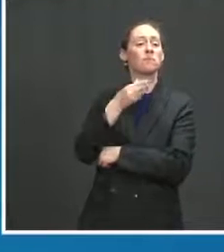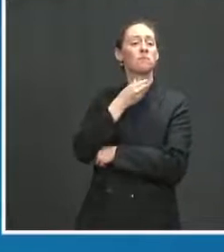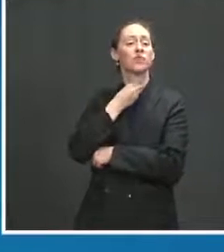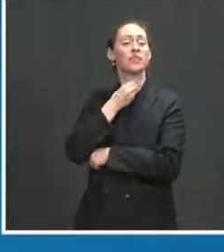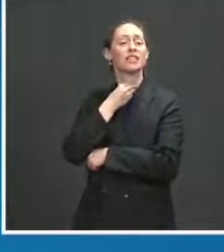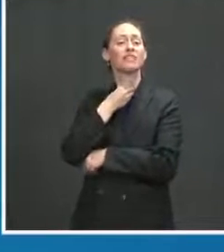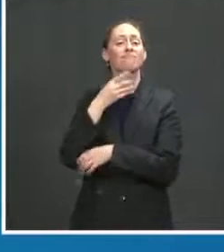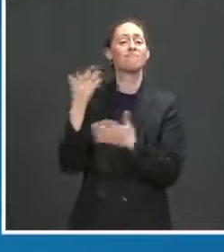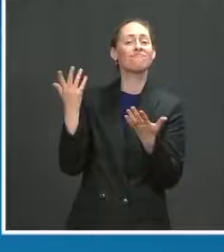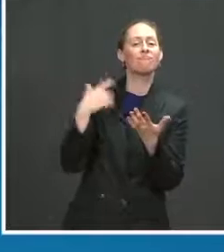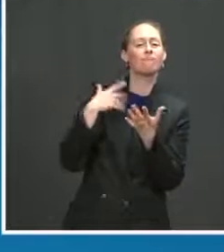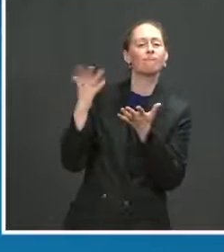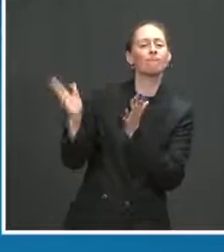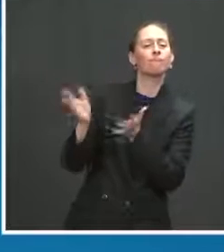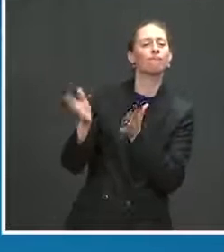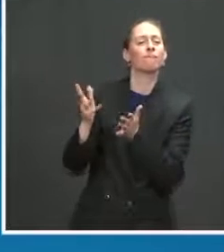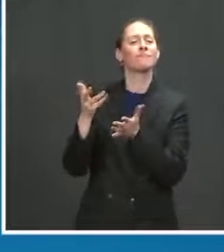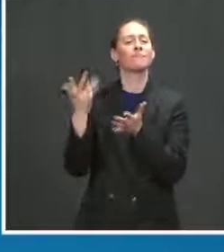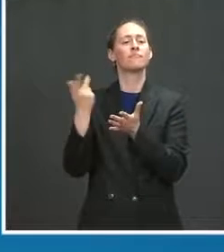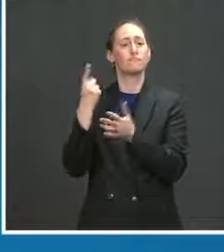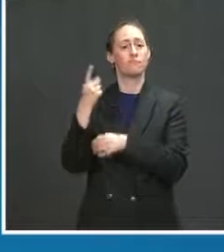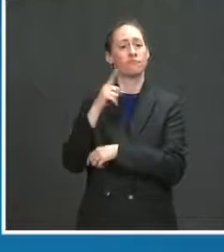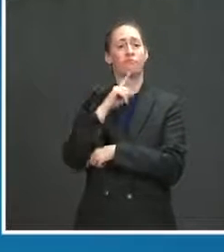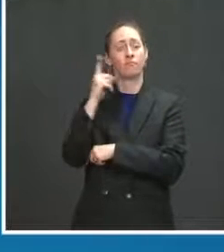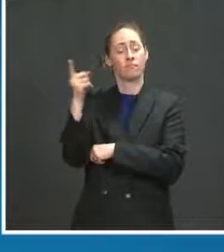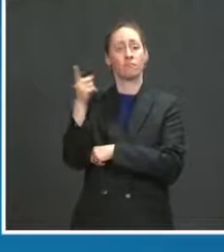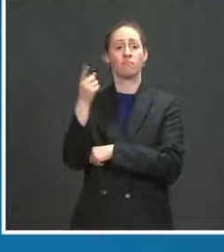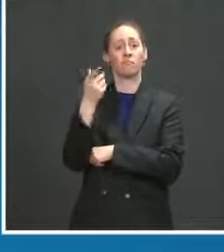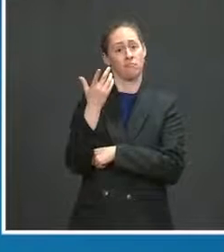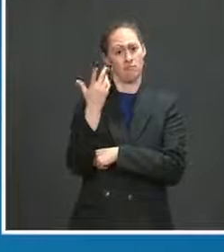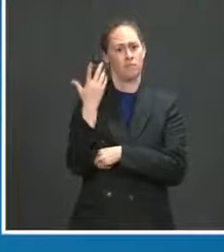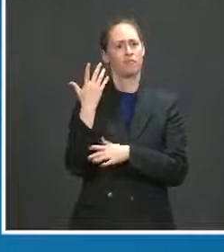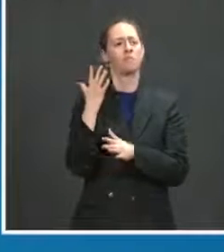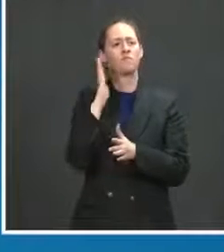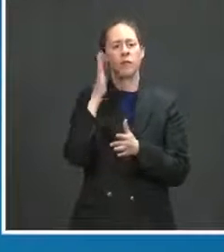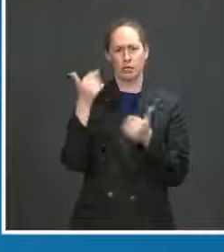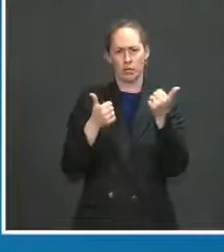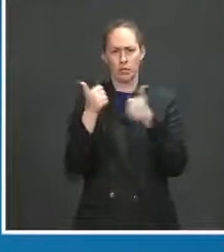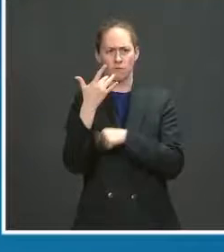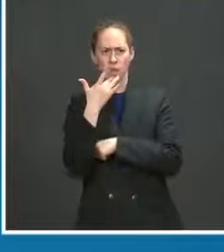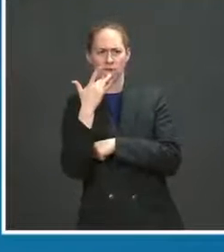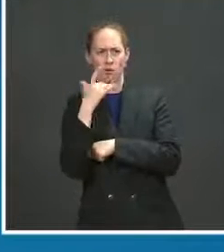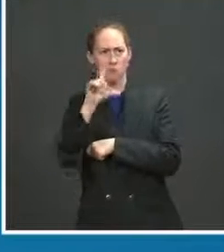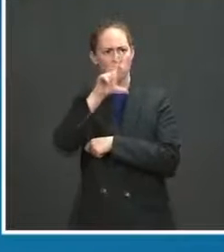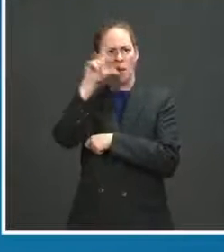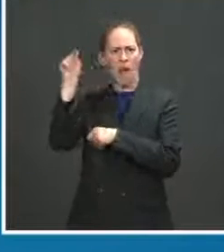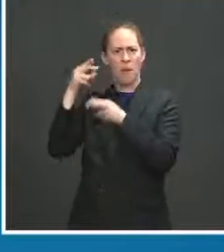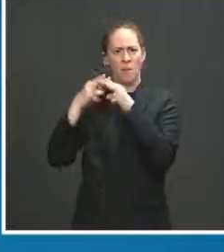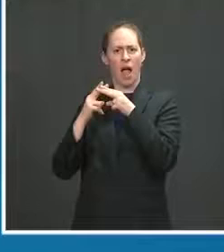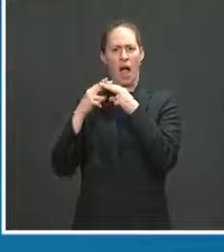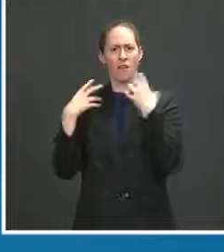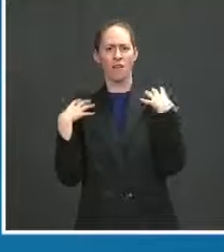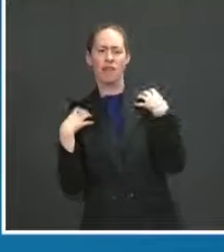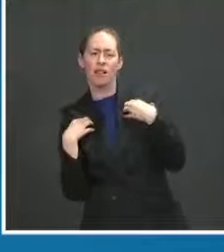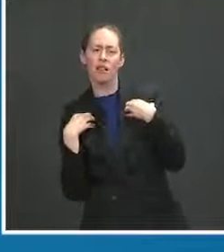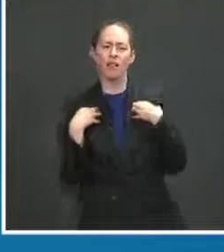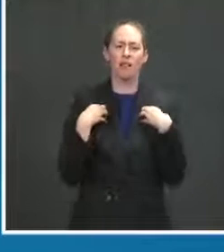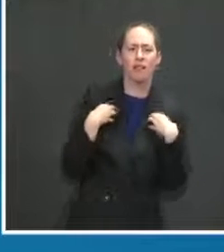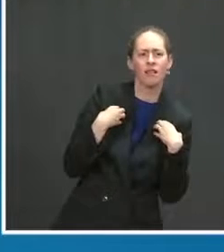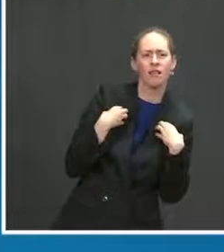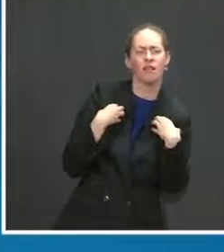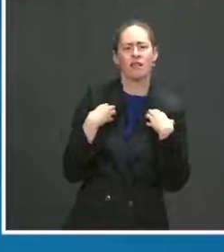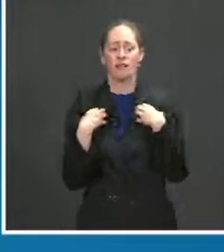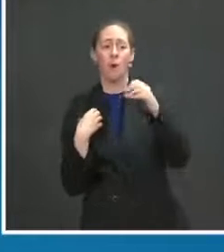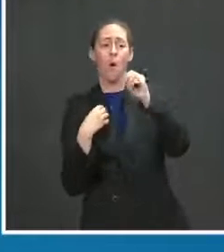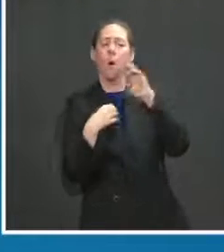20 pounds of batteries or a rolled up solar panel? And I am positive she will tell